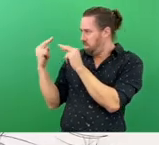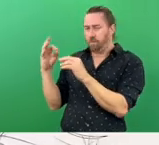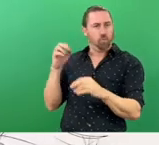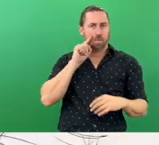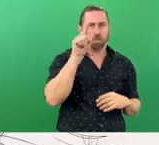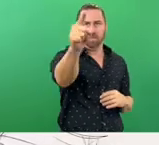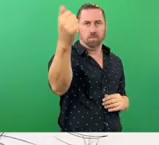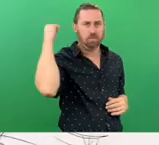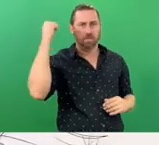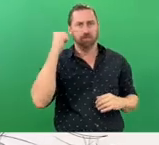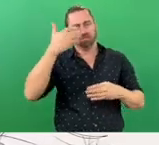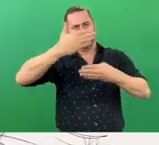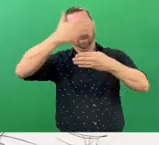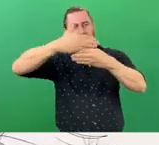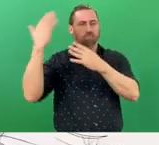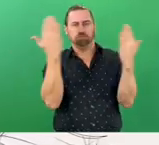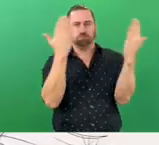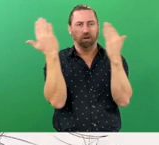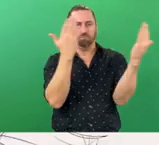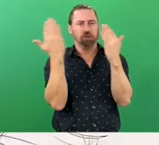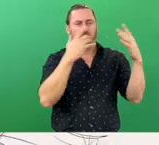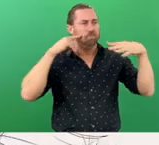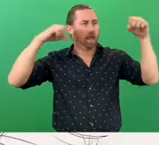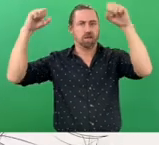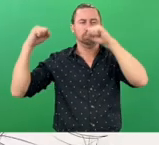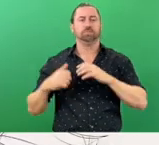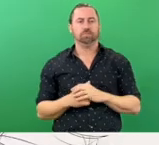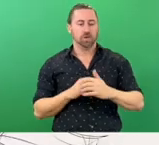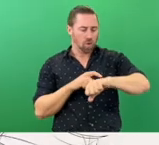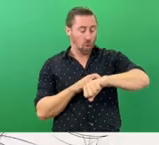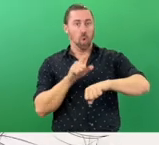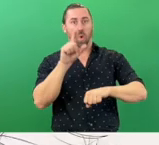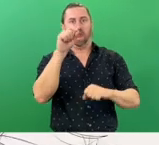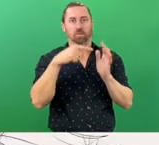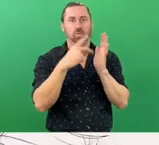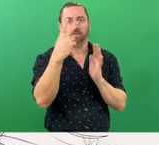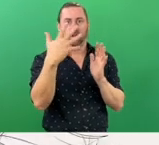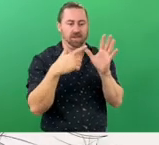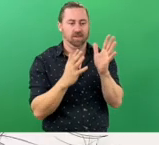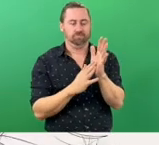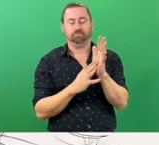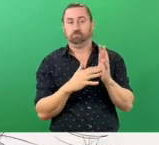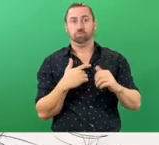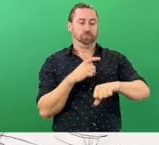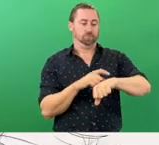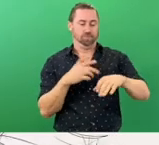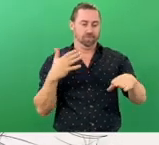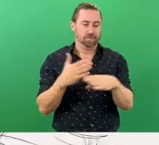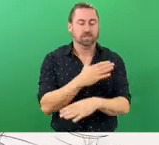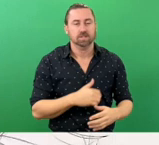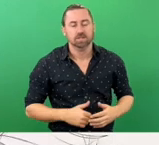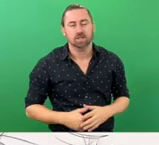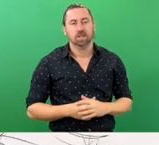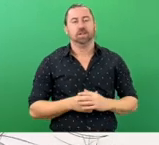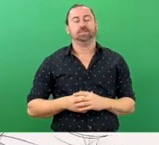All right, there we go. All right, I already see that it's 11:25. Okay, I'm gonna switch it over here